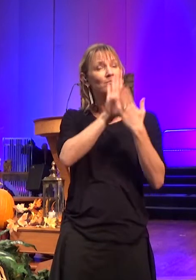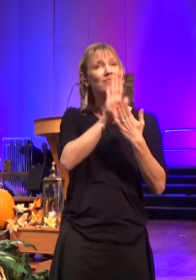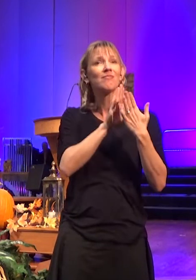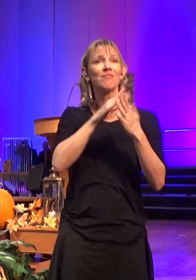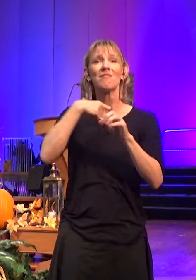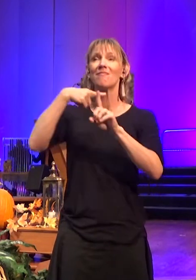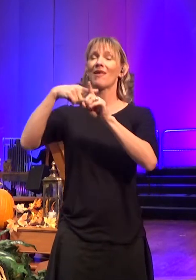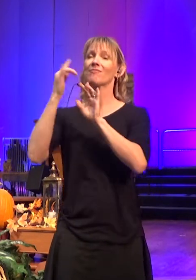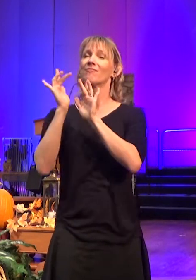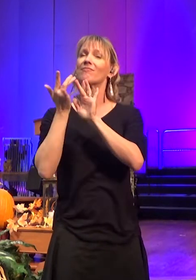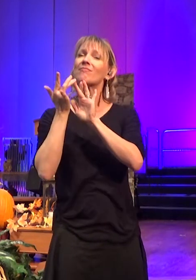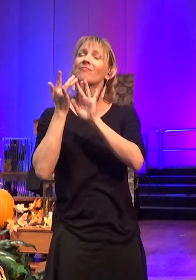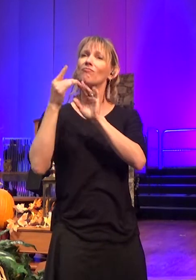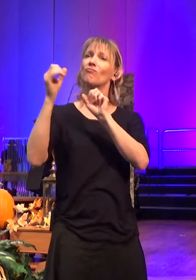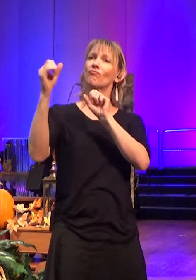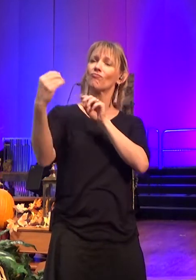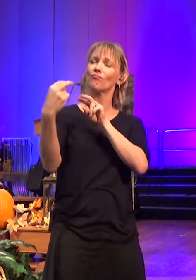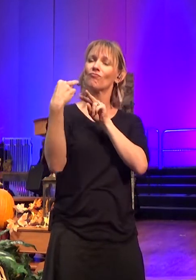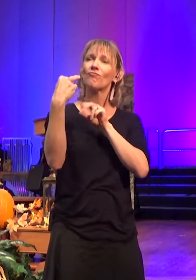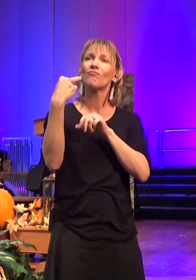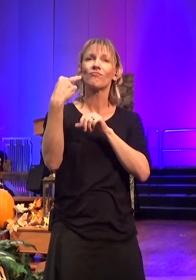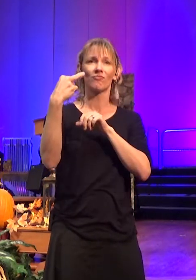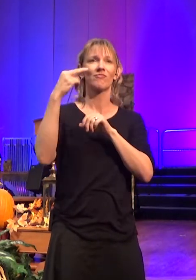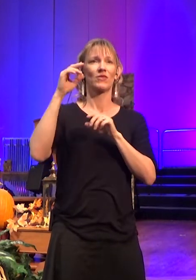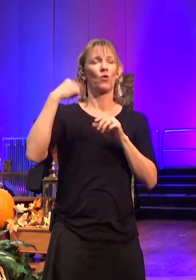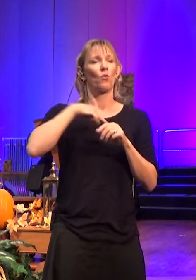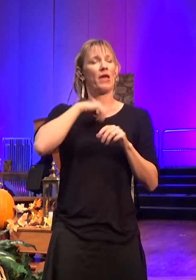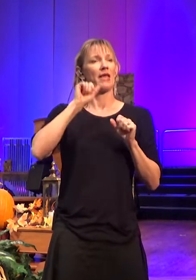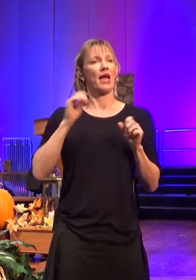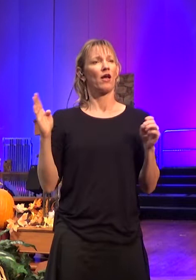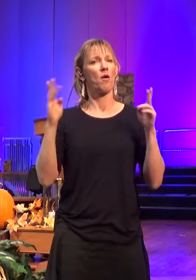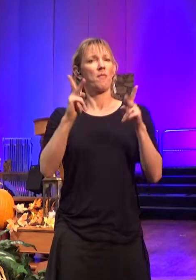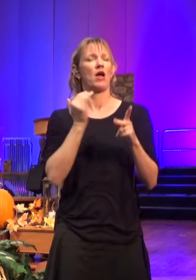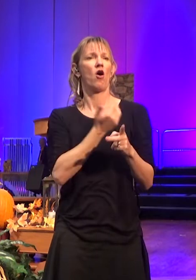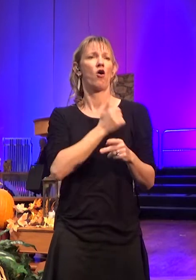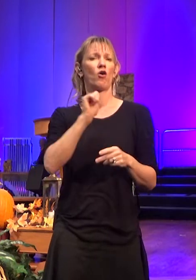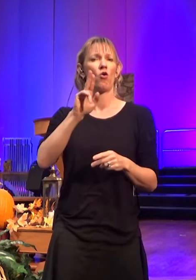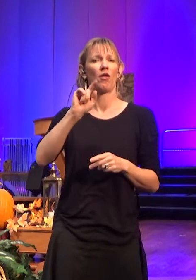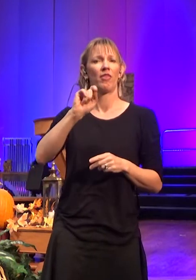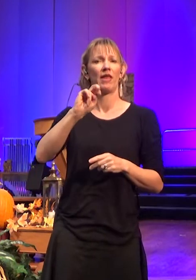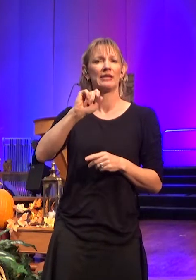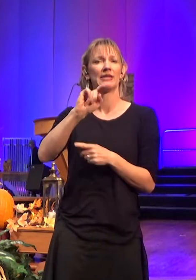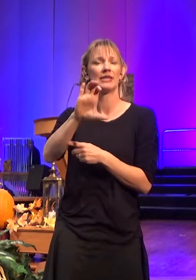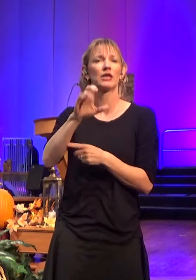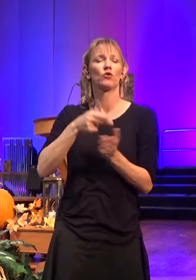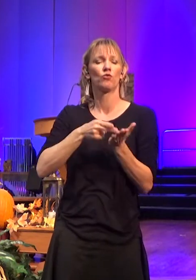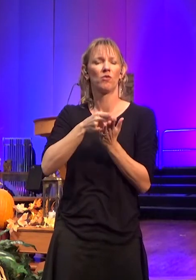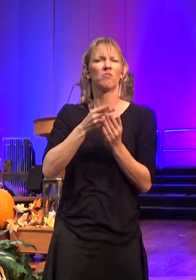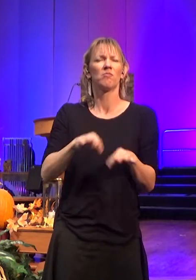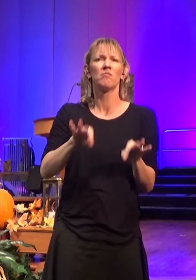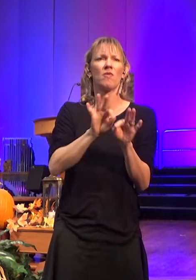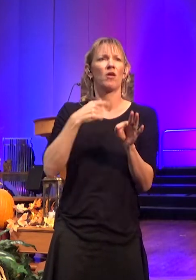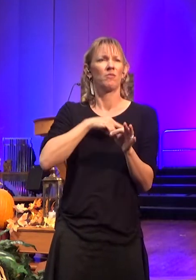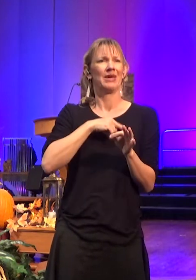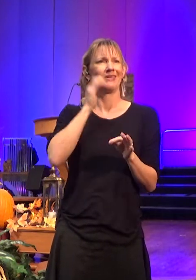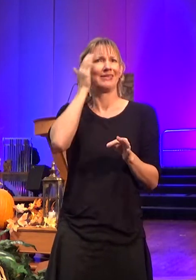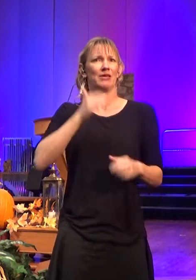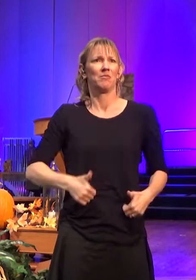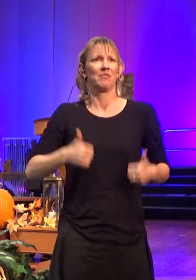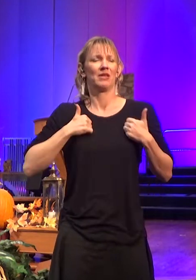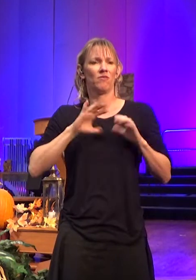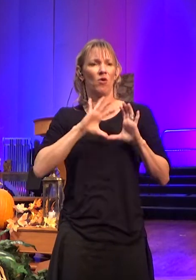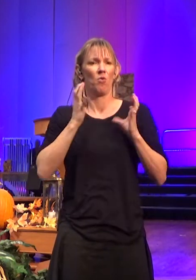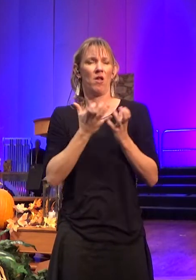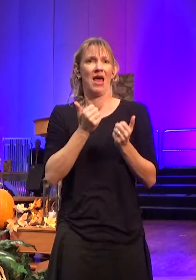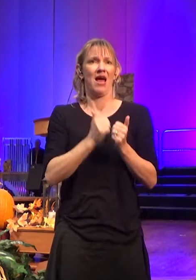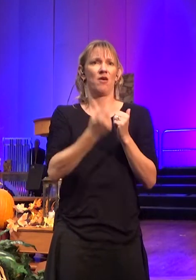person and online where we can come back to our authentic truth. It's so important when we seem to live in a world where everyone seems to